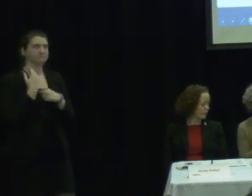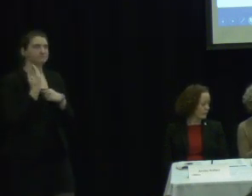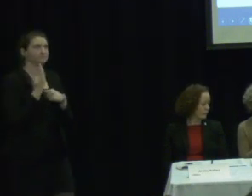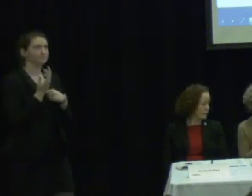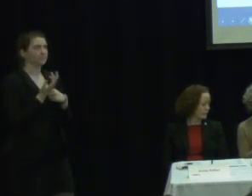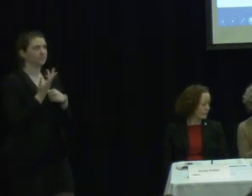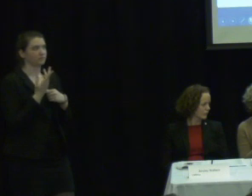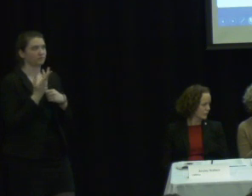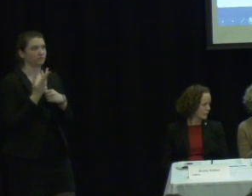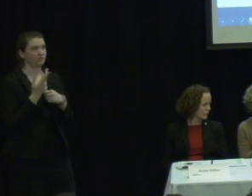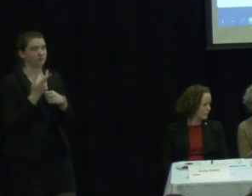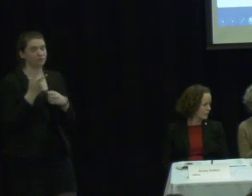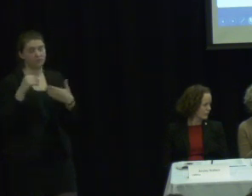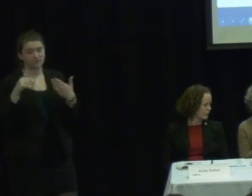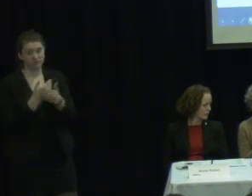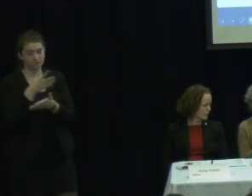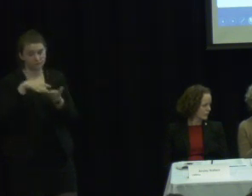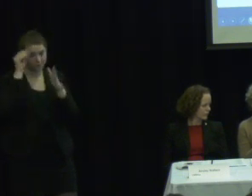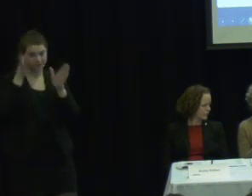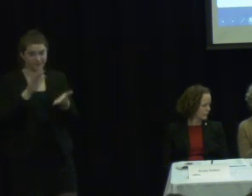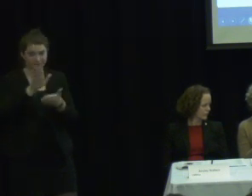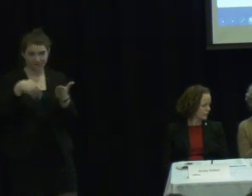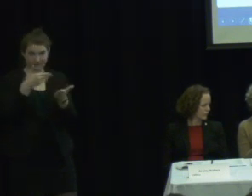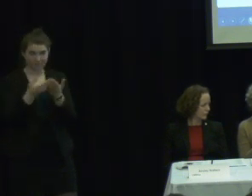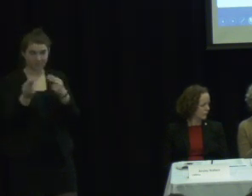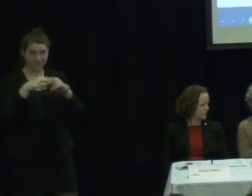Once the new student center is built and